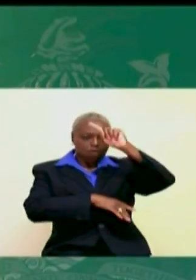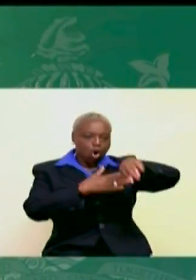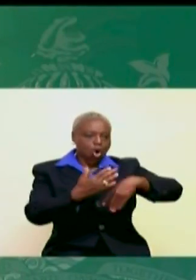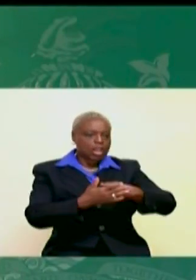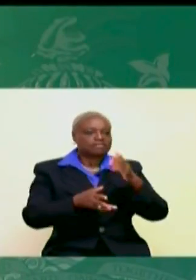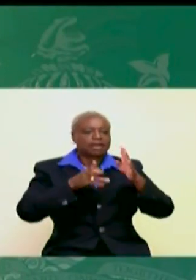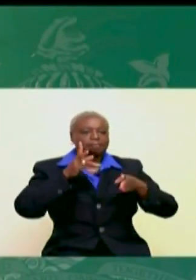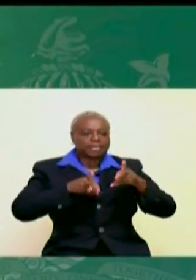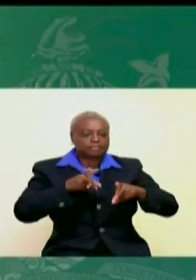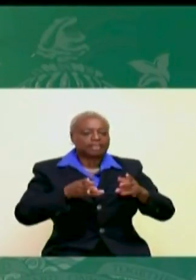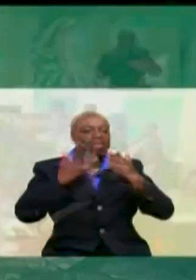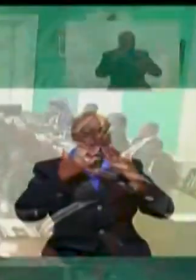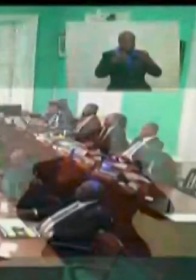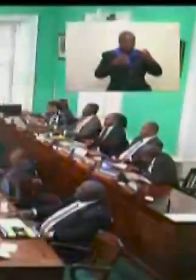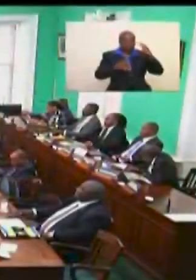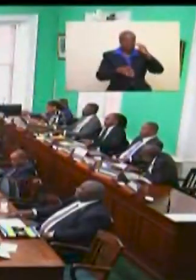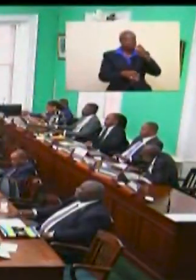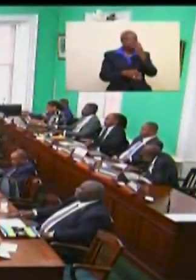Madam Speaker.